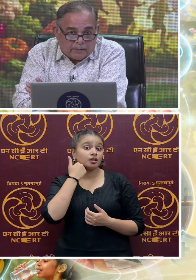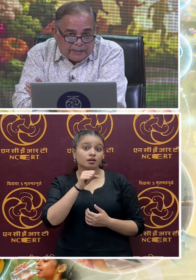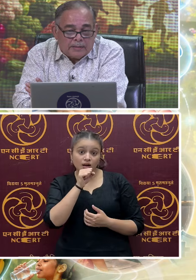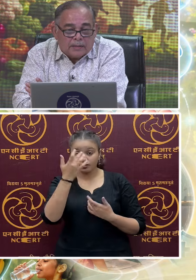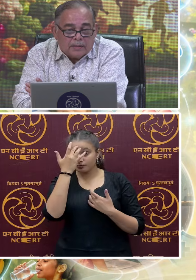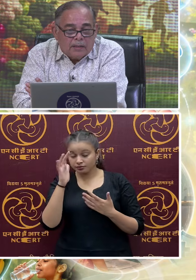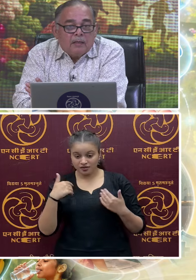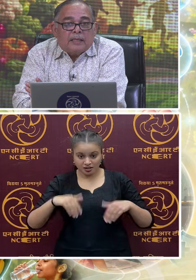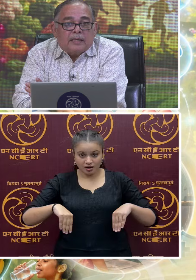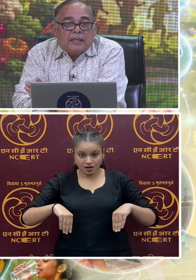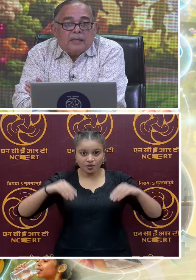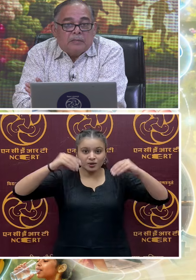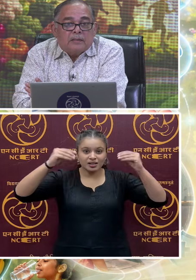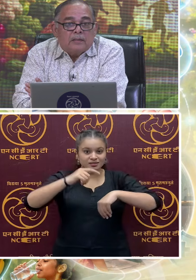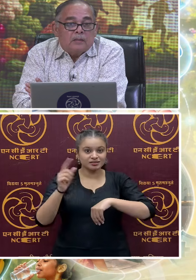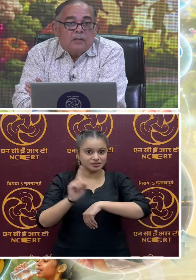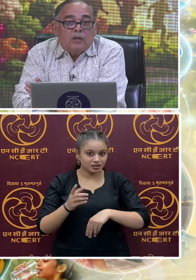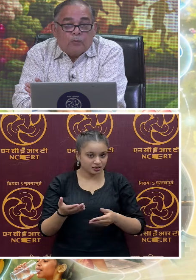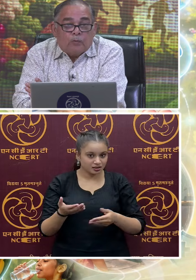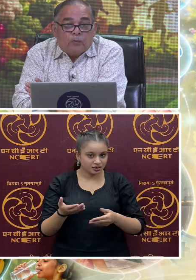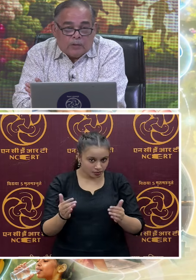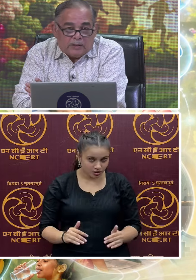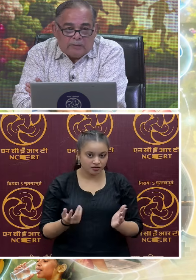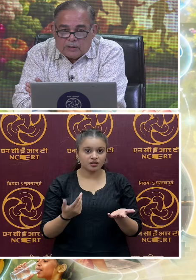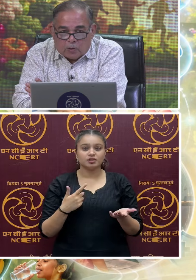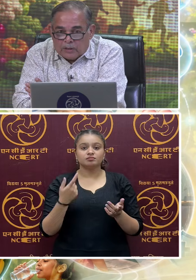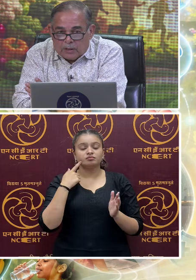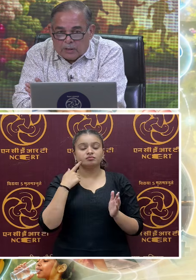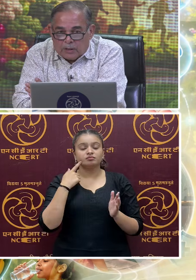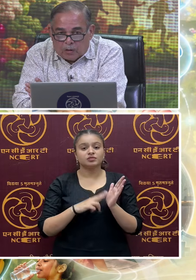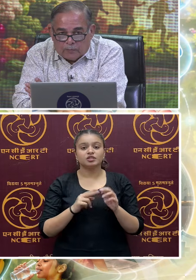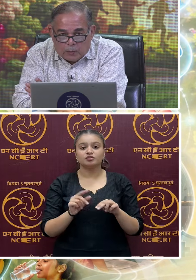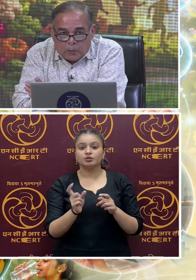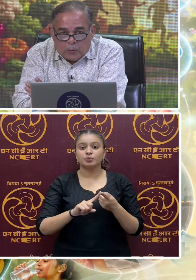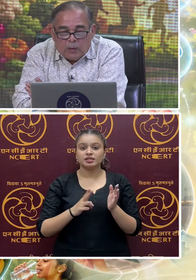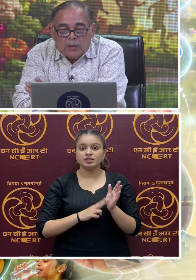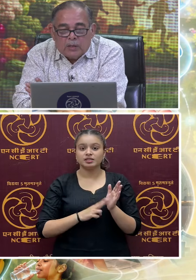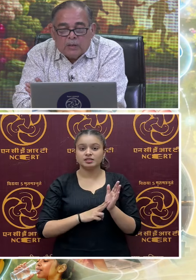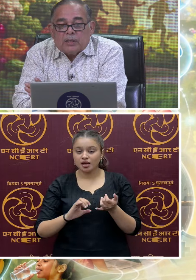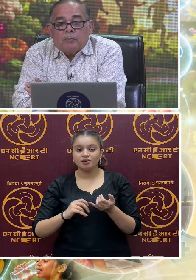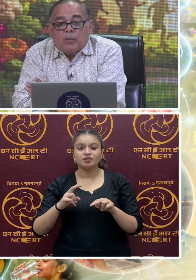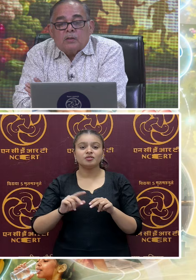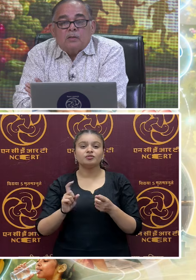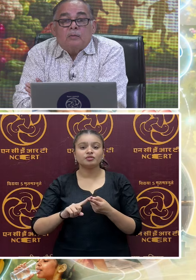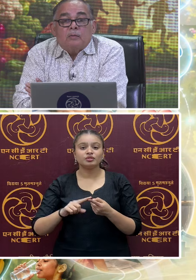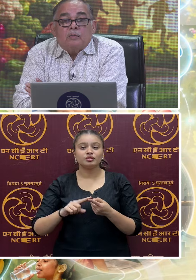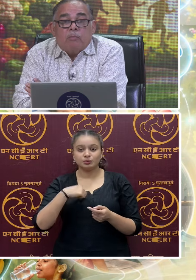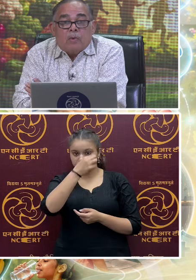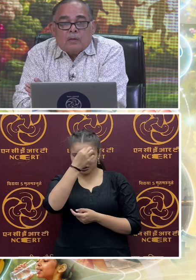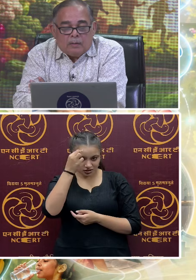during rainy days, like measles, influenza, which is commonly called the flu,